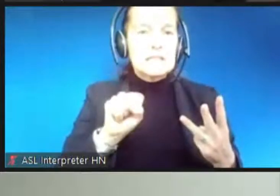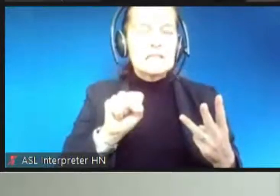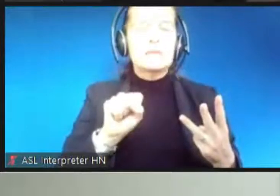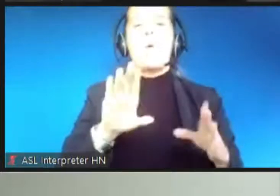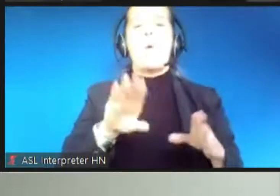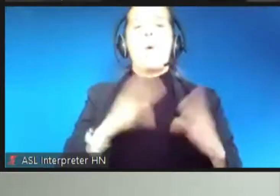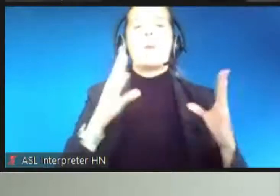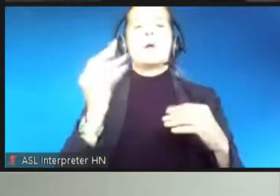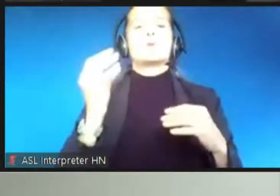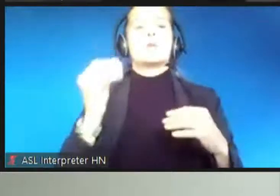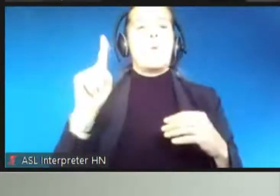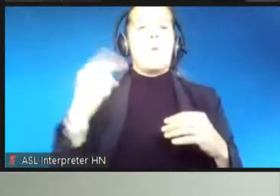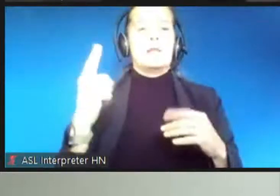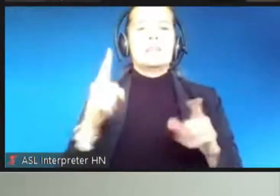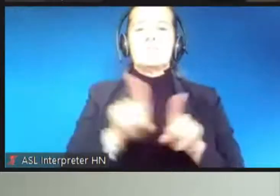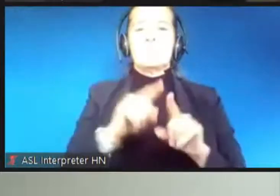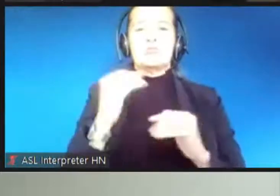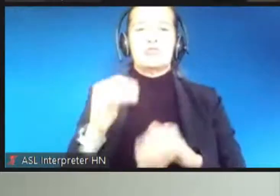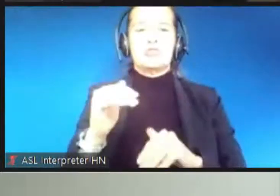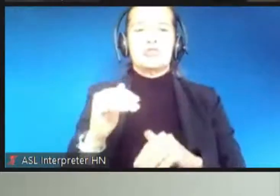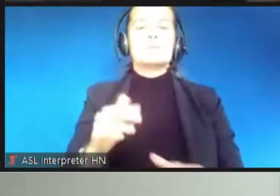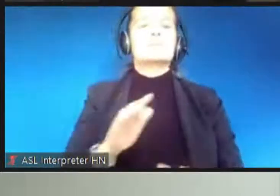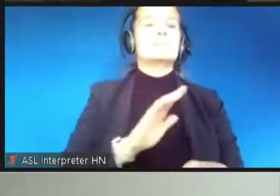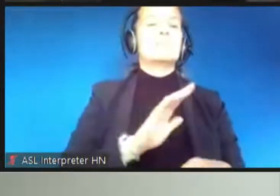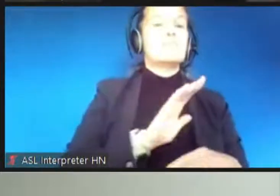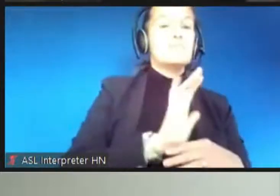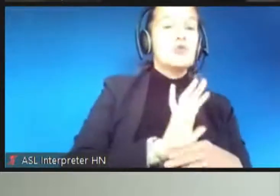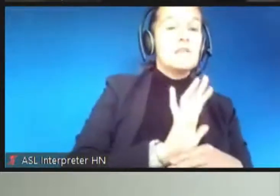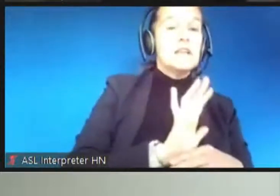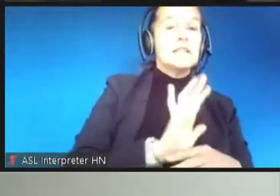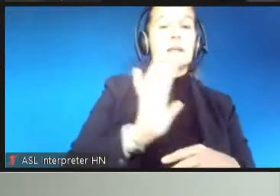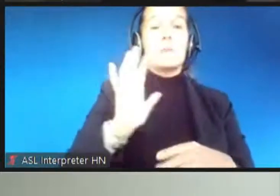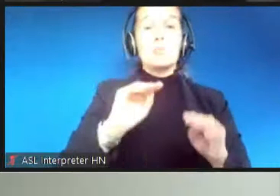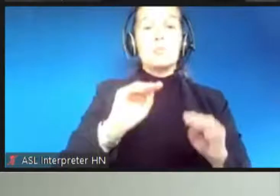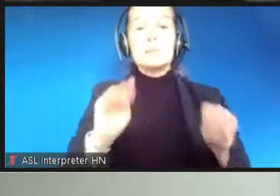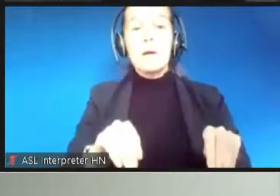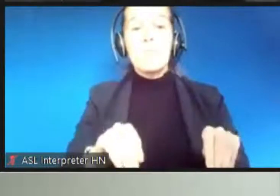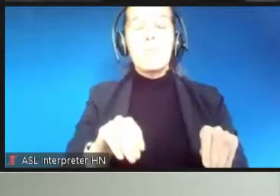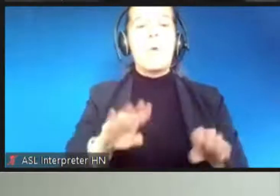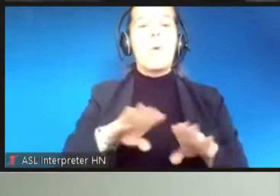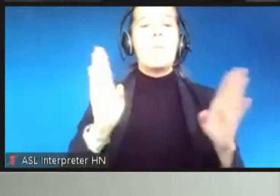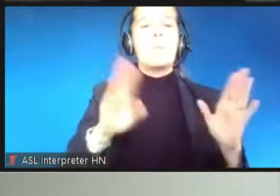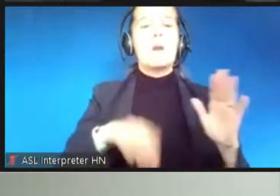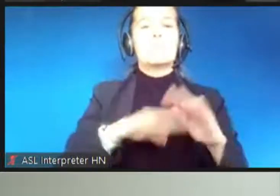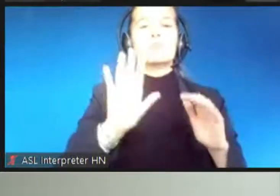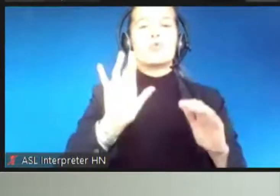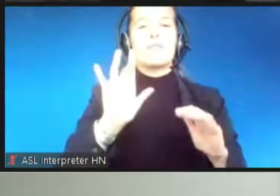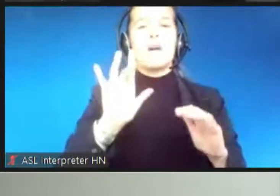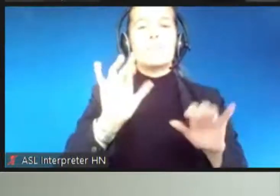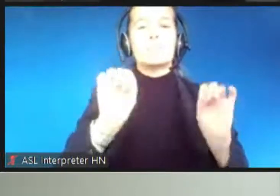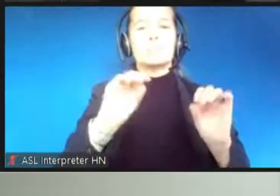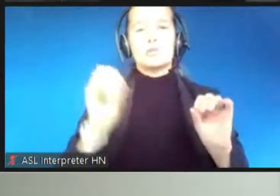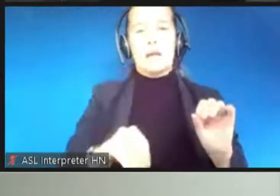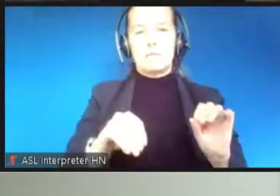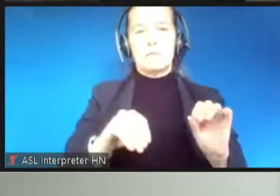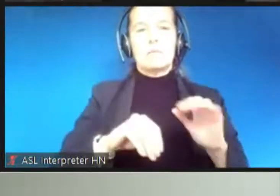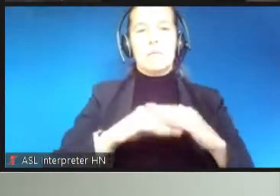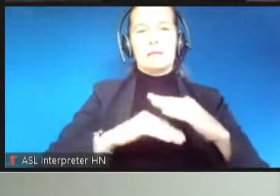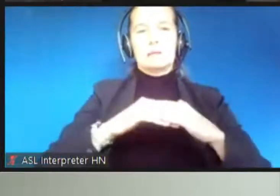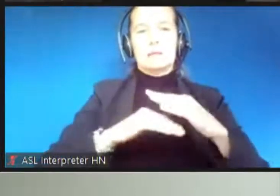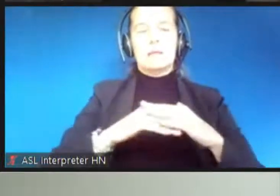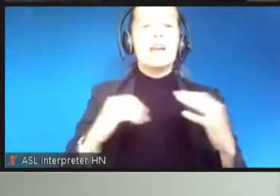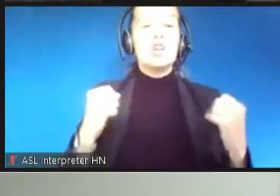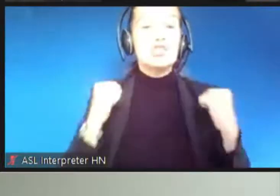restrictions. Museums and movies are open to 25% capacity. Now, gyms and fitness